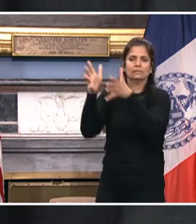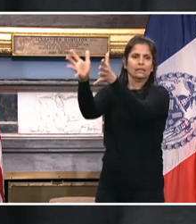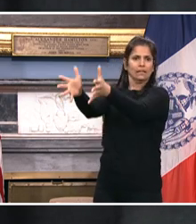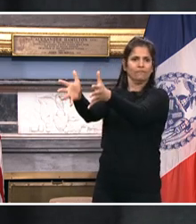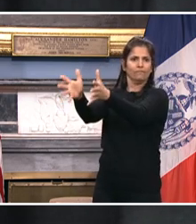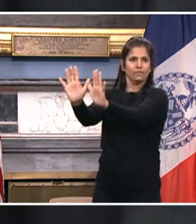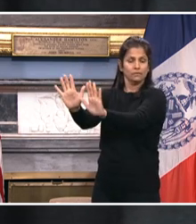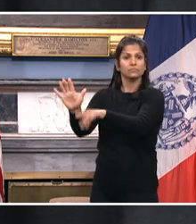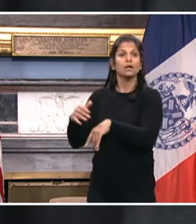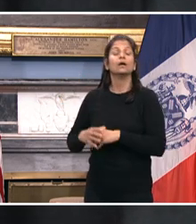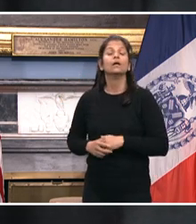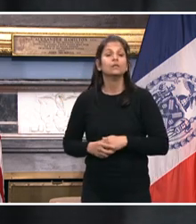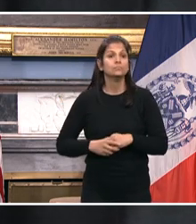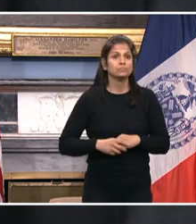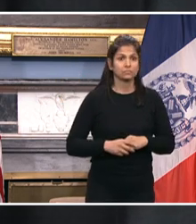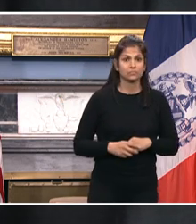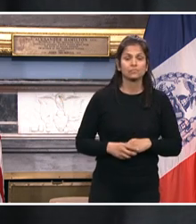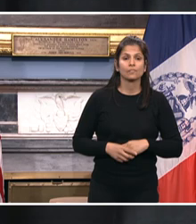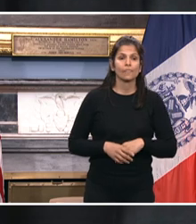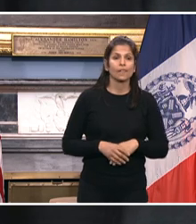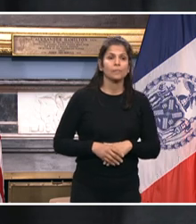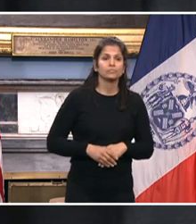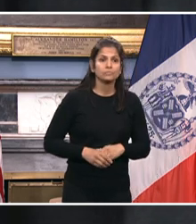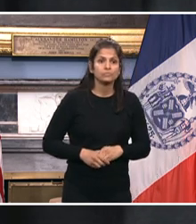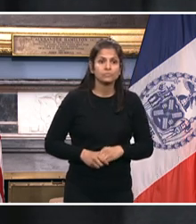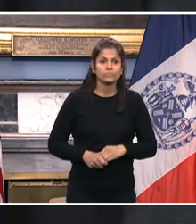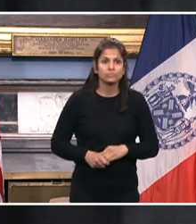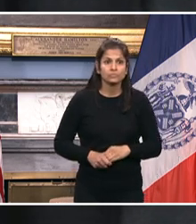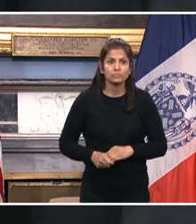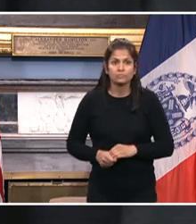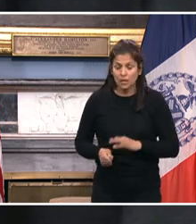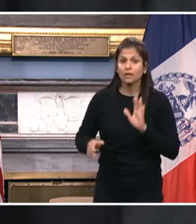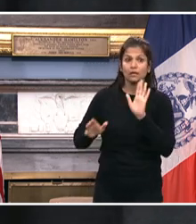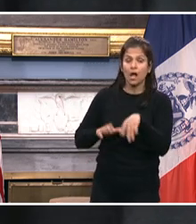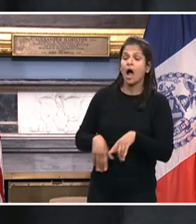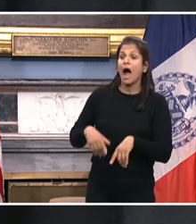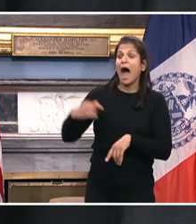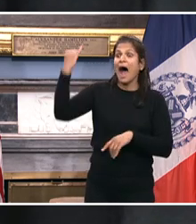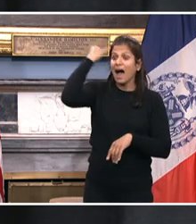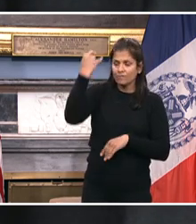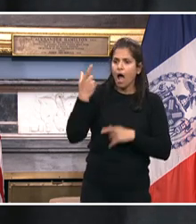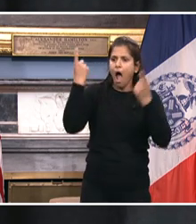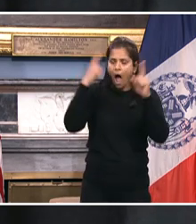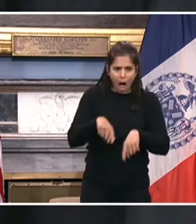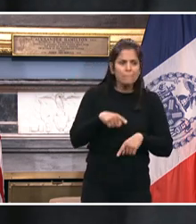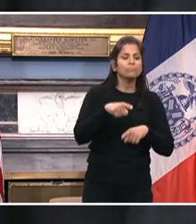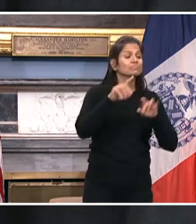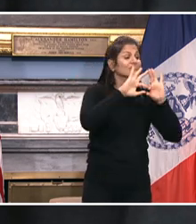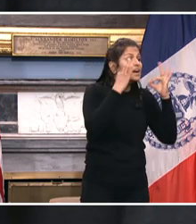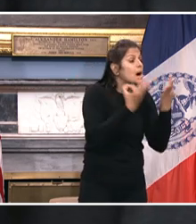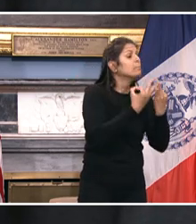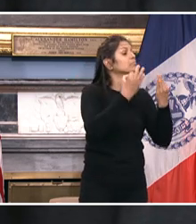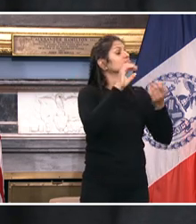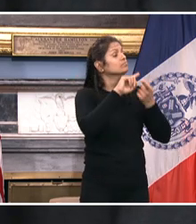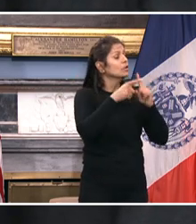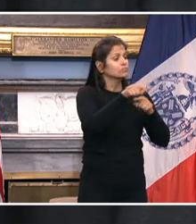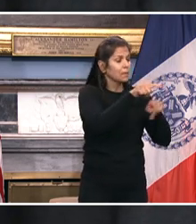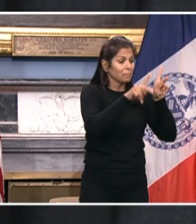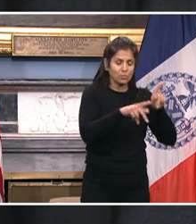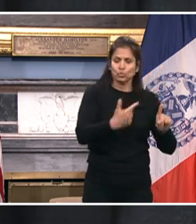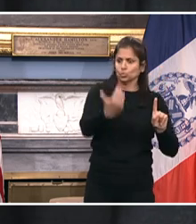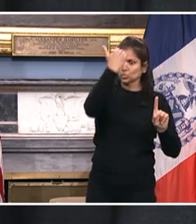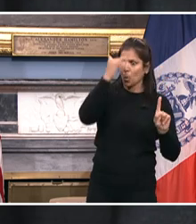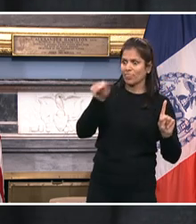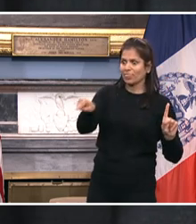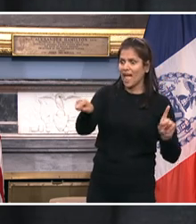they will be, the body will be given to the family as we would always want to do. That's all that is happening. And